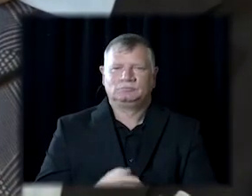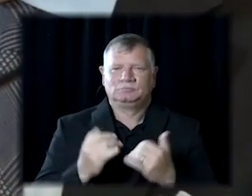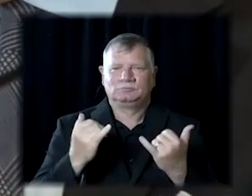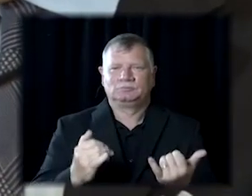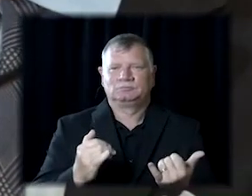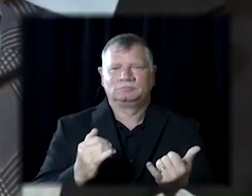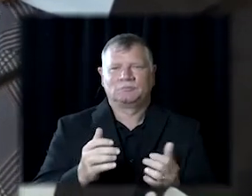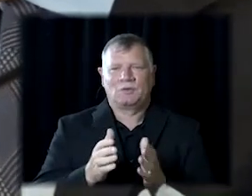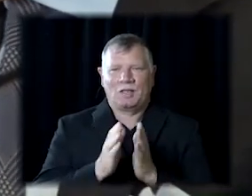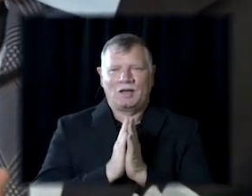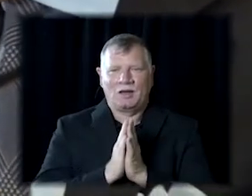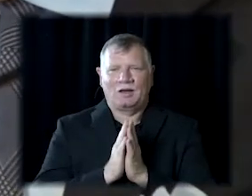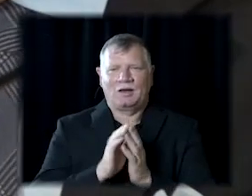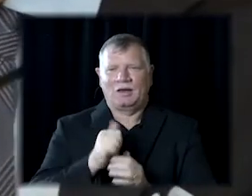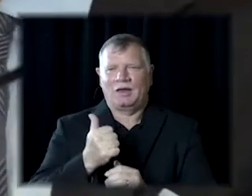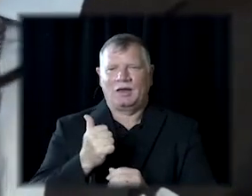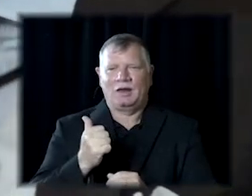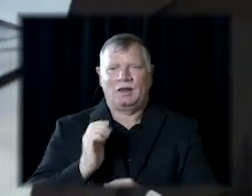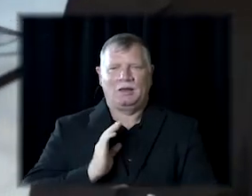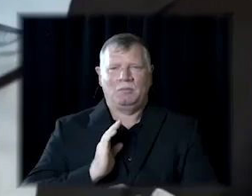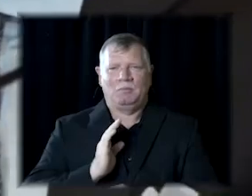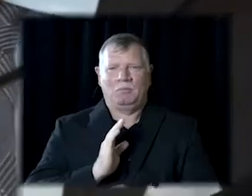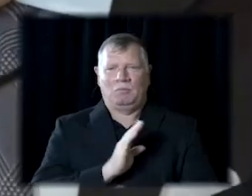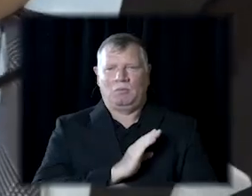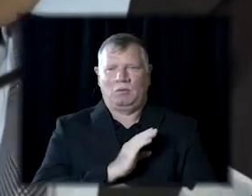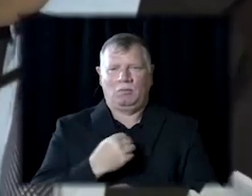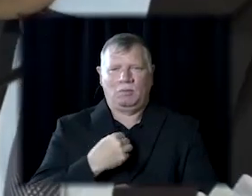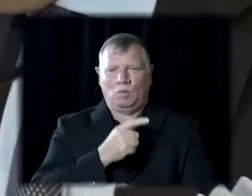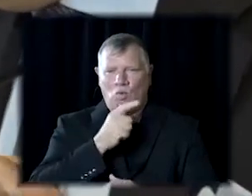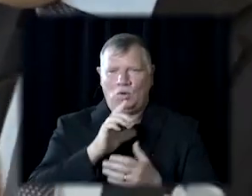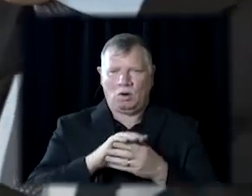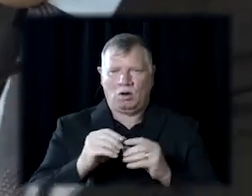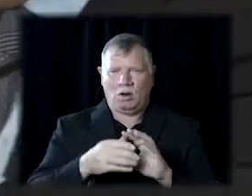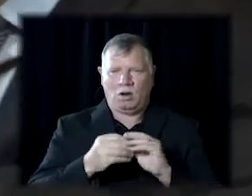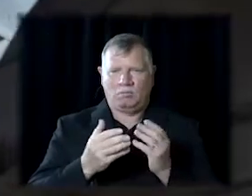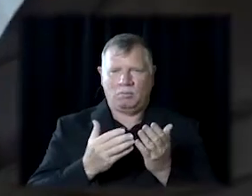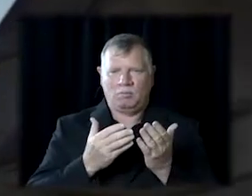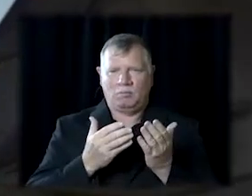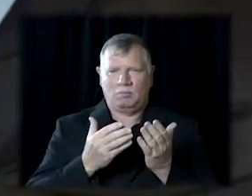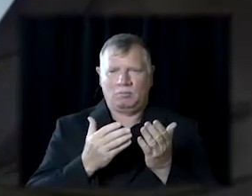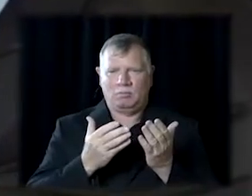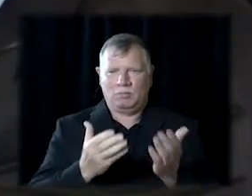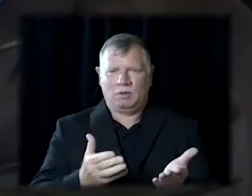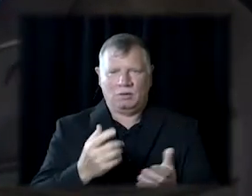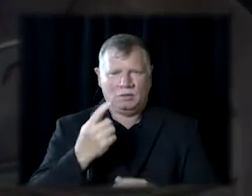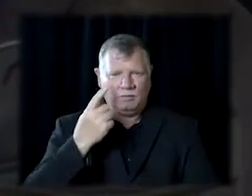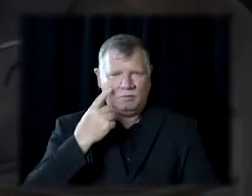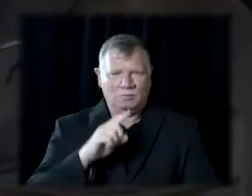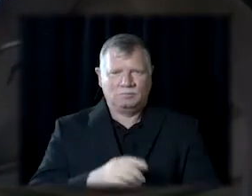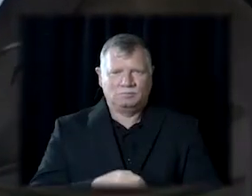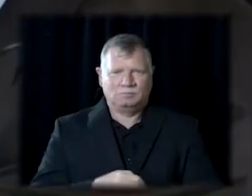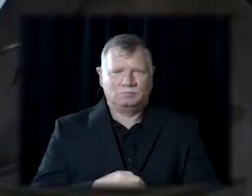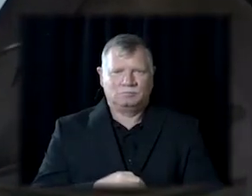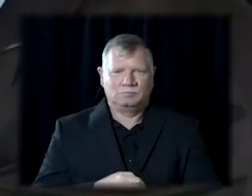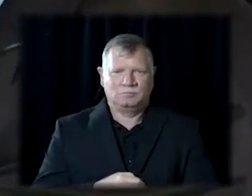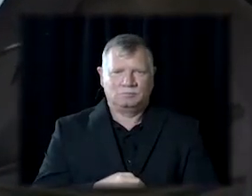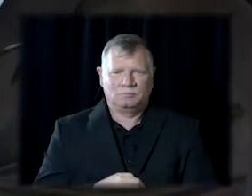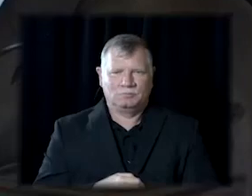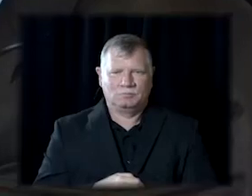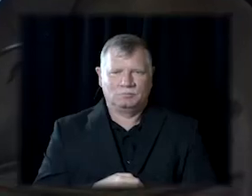Now, I would like to ask any member of the board who wishes to comment on the proposed fiscal plan for the Commonwealth.